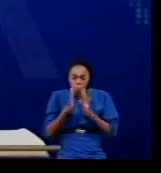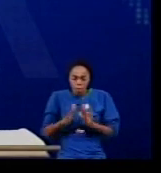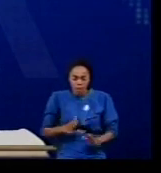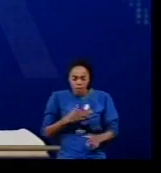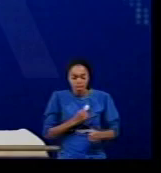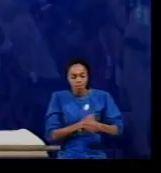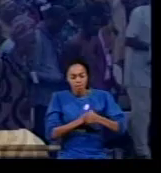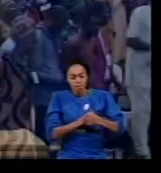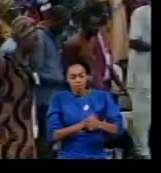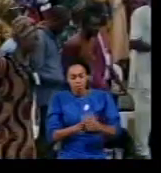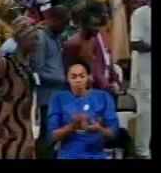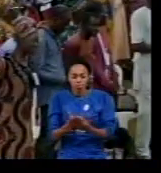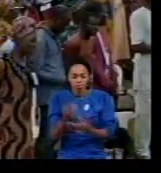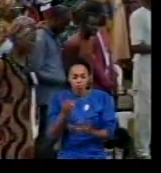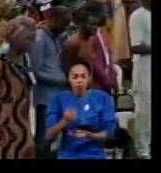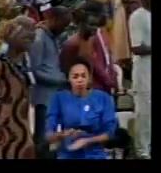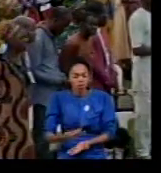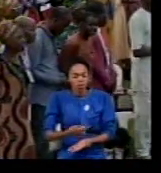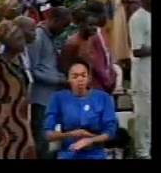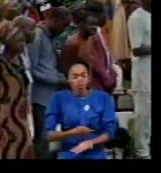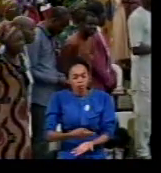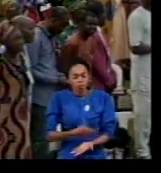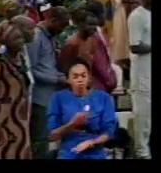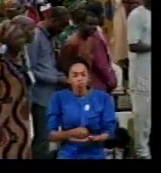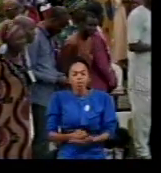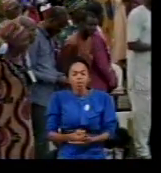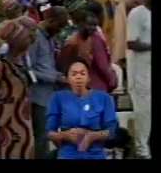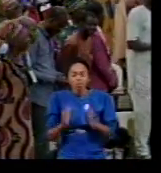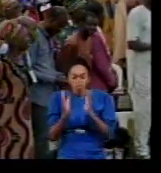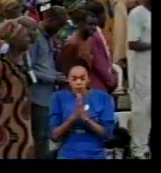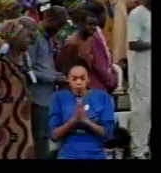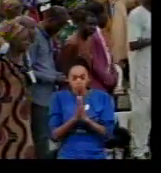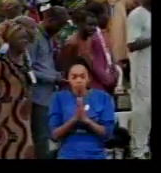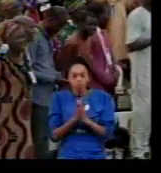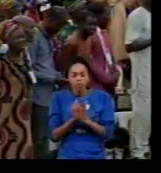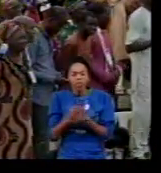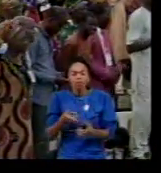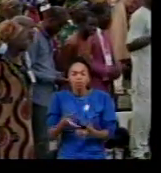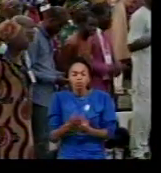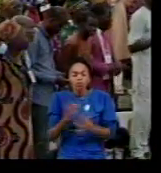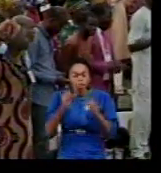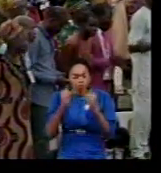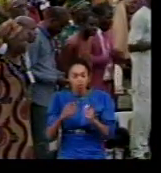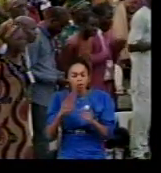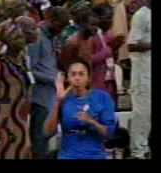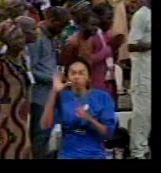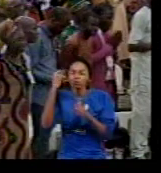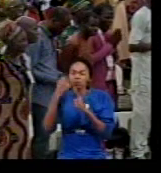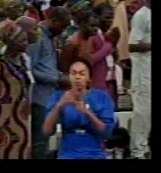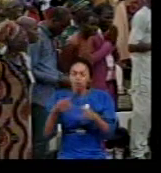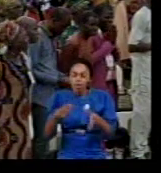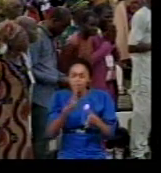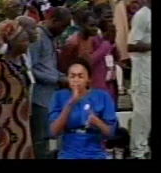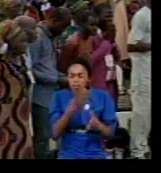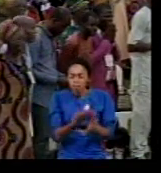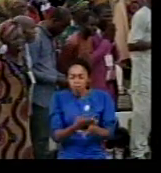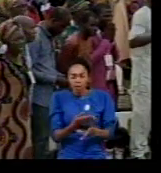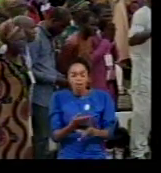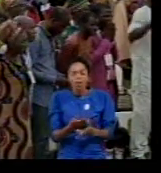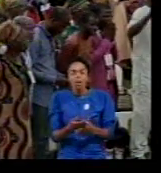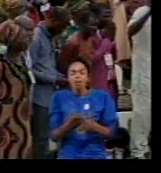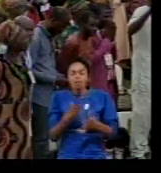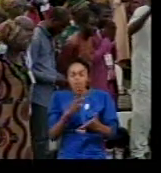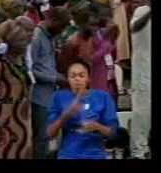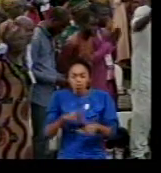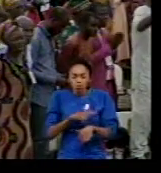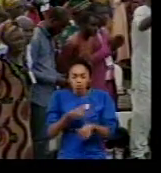the Abiezerites. And so you will find the call of God upon Gideon. It was a divine call to service,